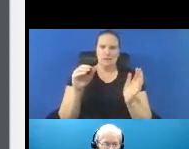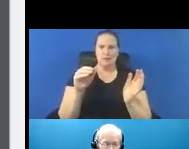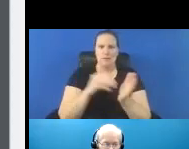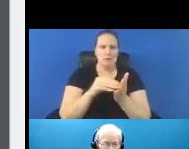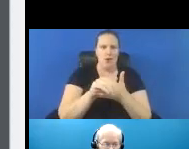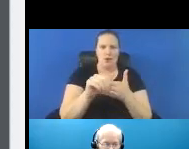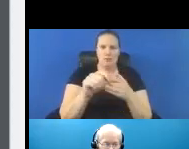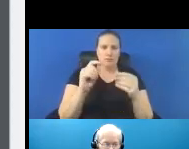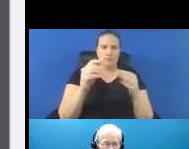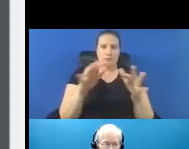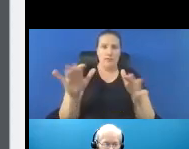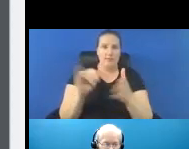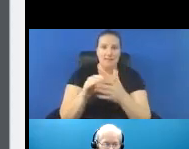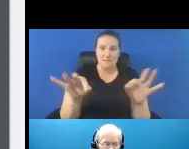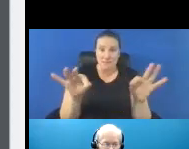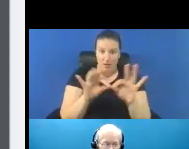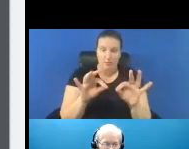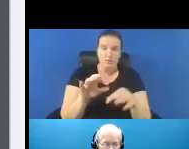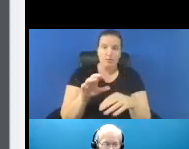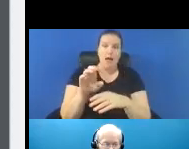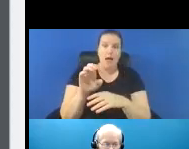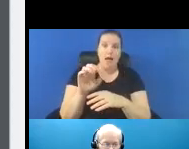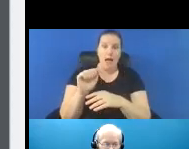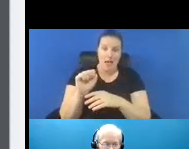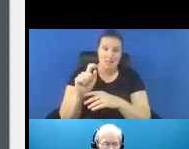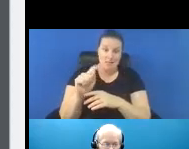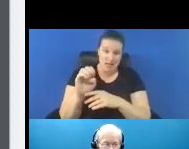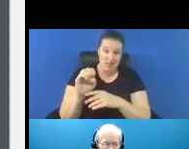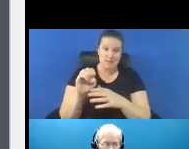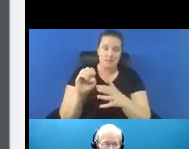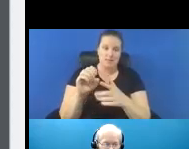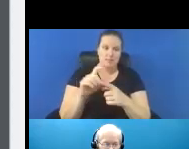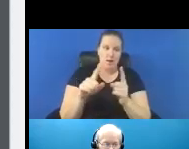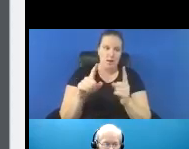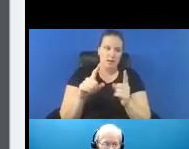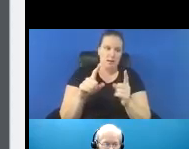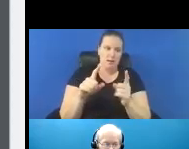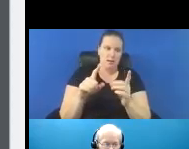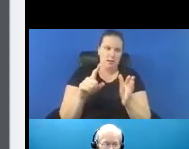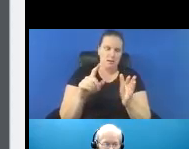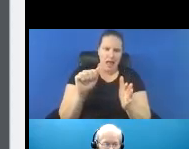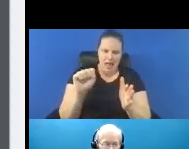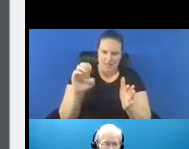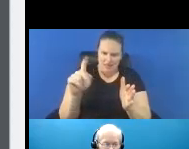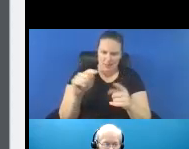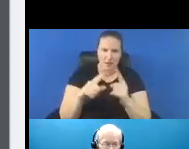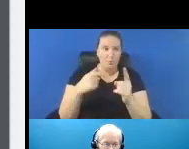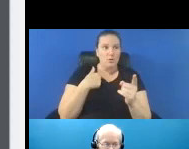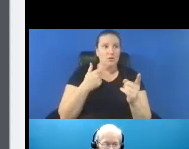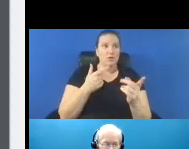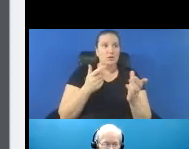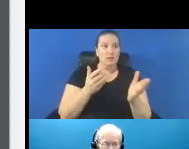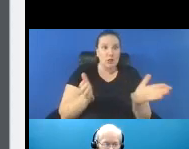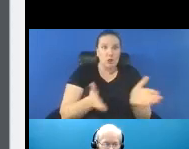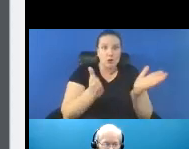estate assets. I think if we're supporting local ownership and discouraging outside ownership, ultimately, I think